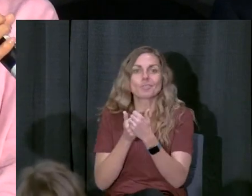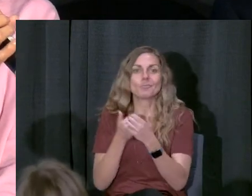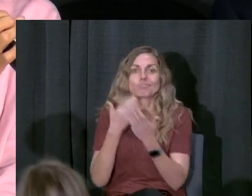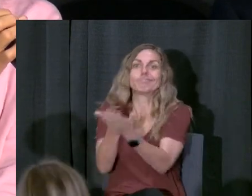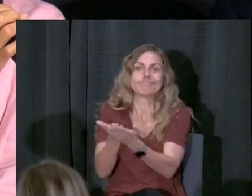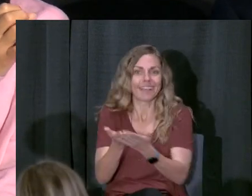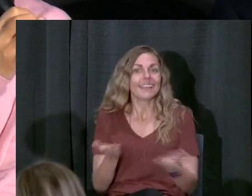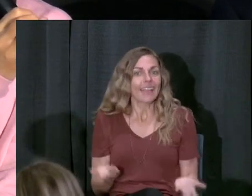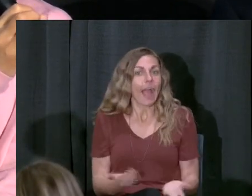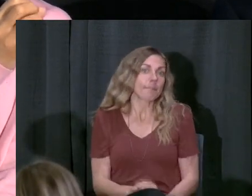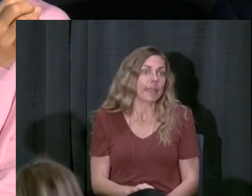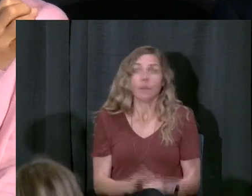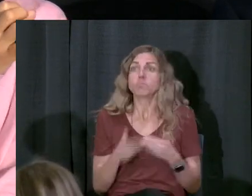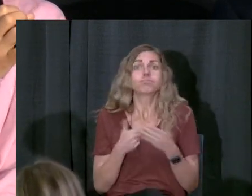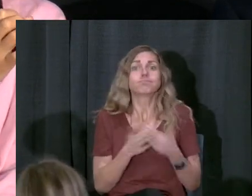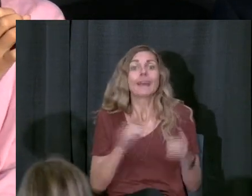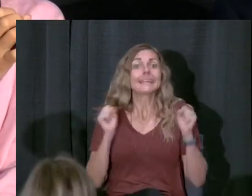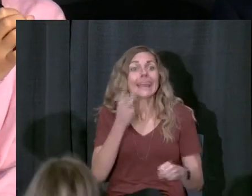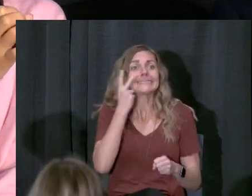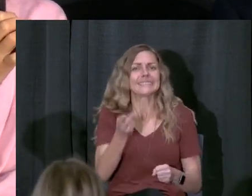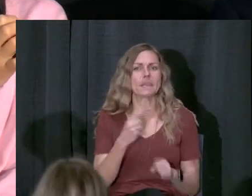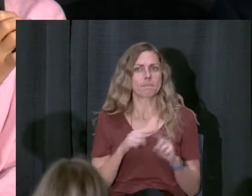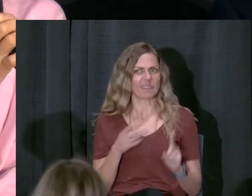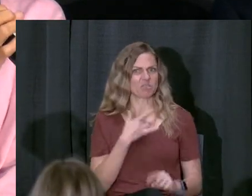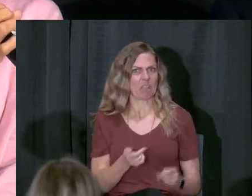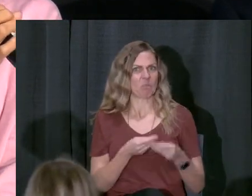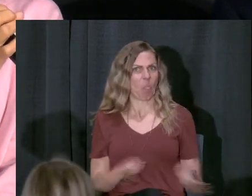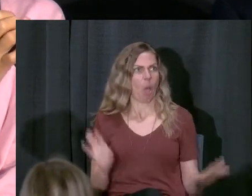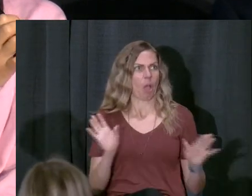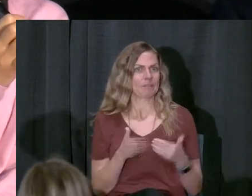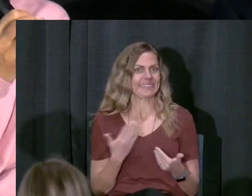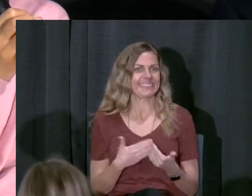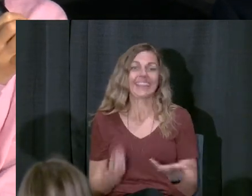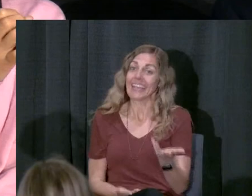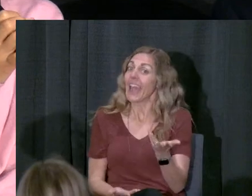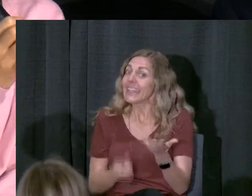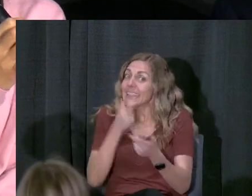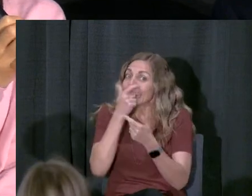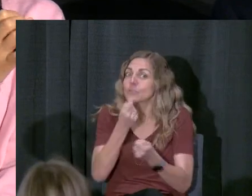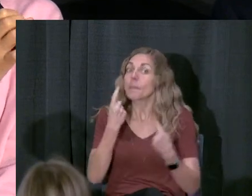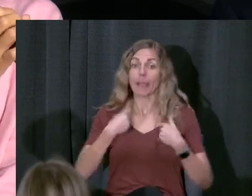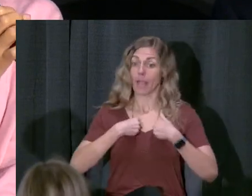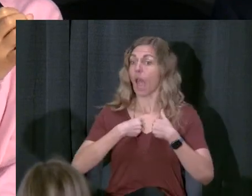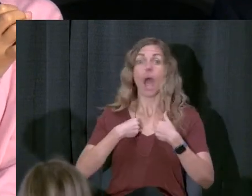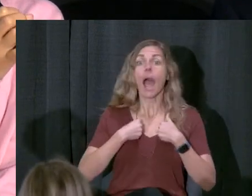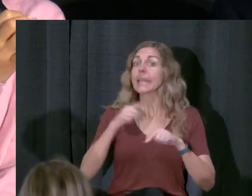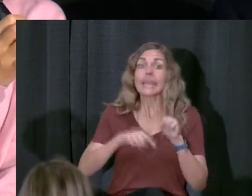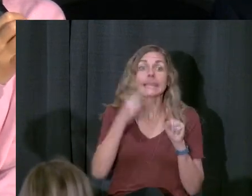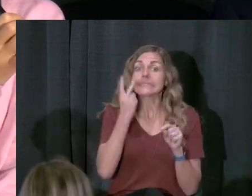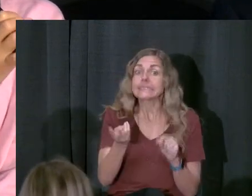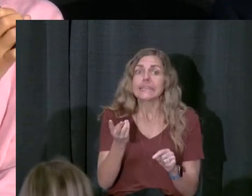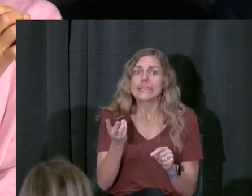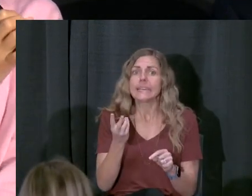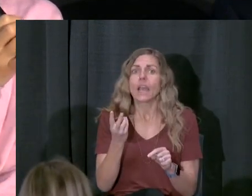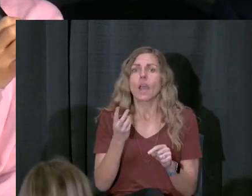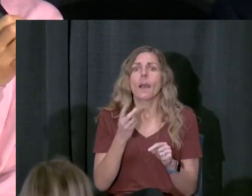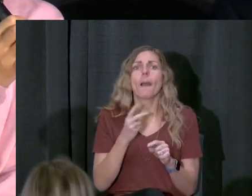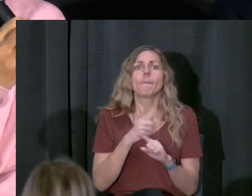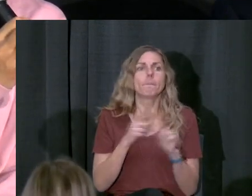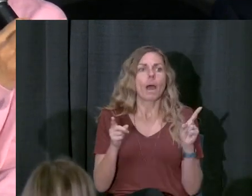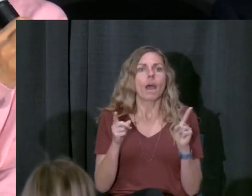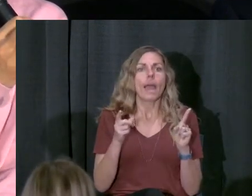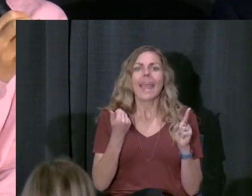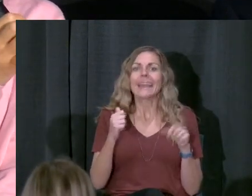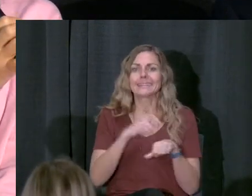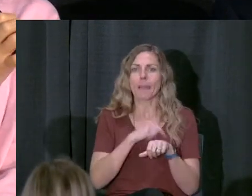you can see, you get lost. You know, this is very interesting because I cannot see. Whenever I walk with friends or